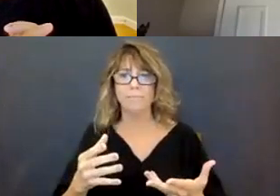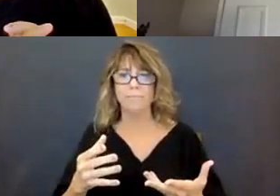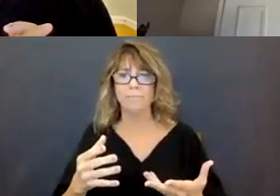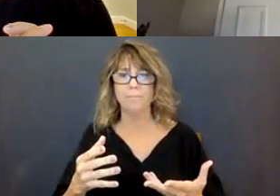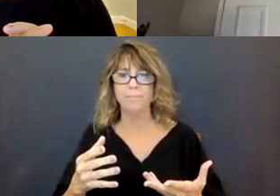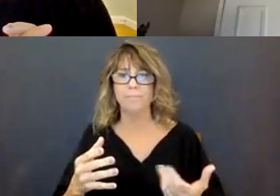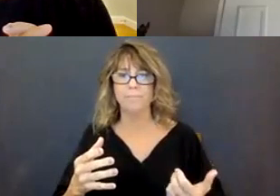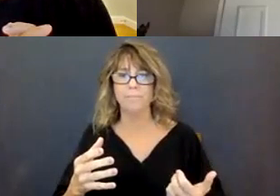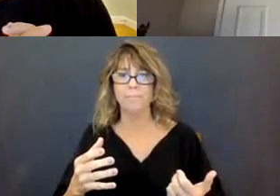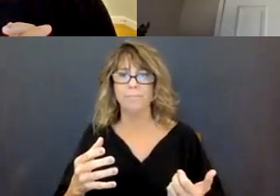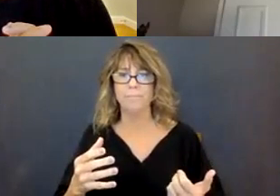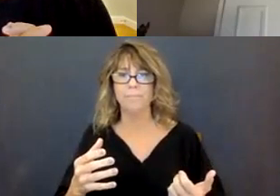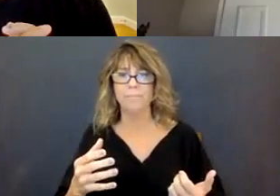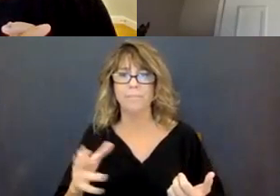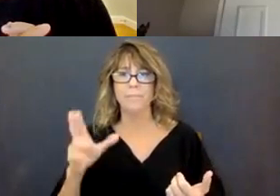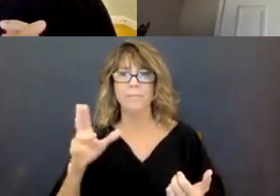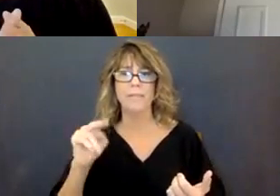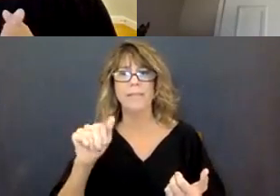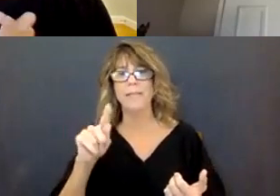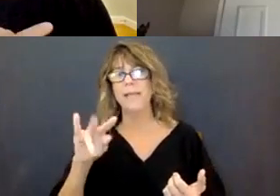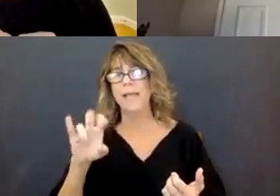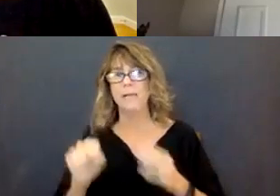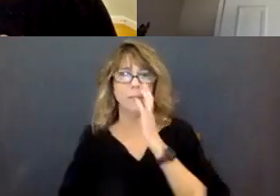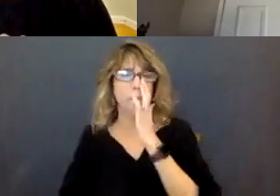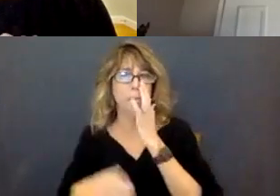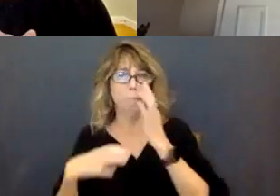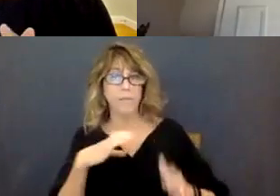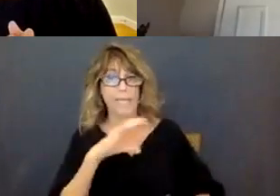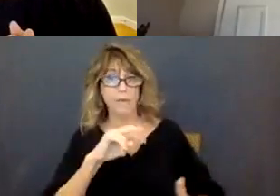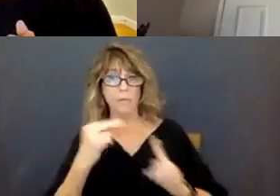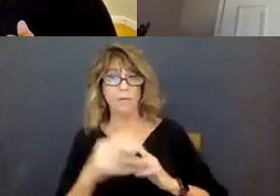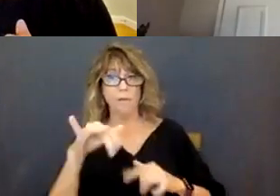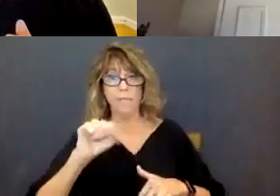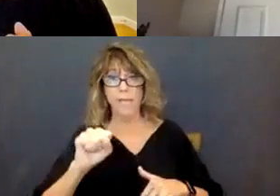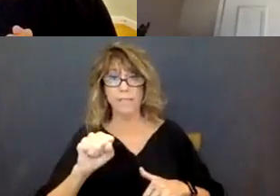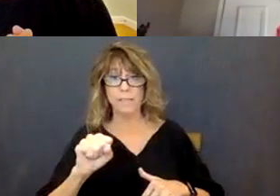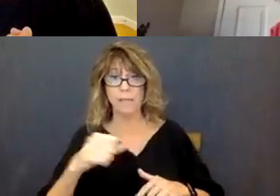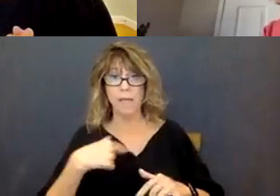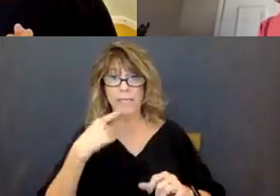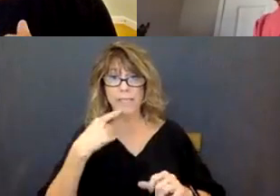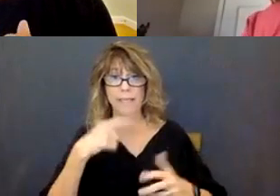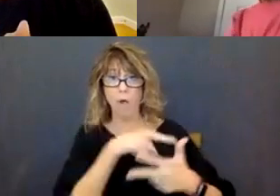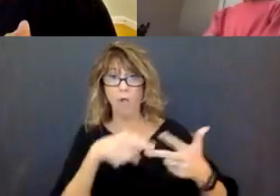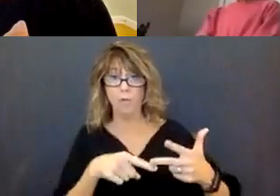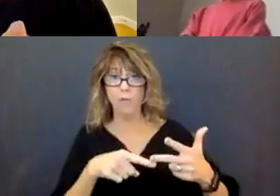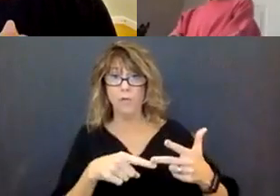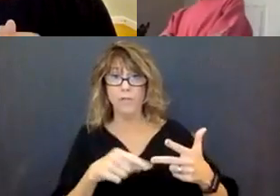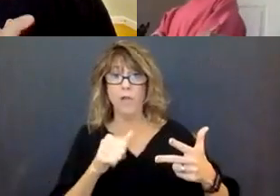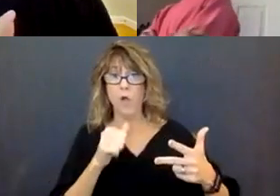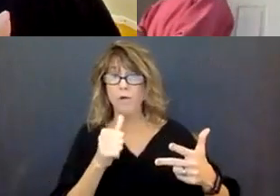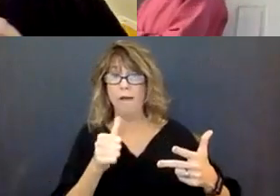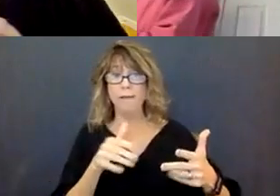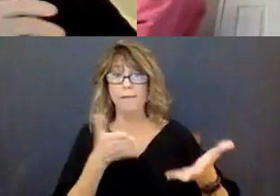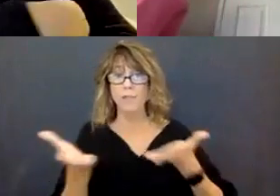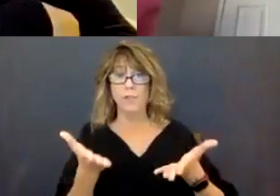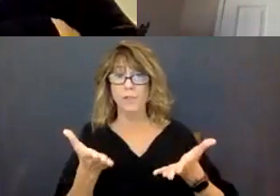and Natalie, well, okay, from the council perspective, I can say yes, Latinos, Blacks, Natives, those are all underserved communities, so absolutely. I